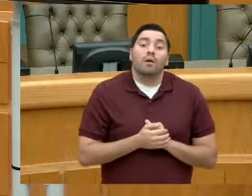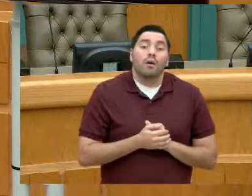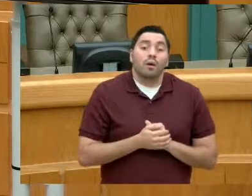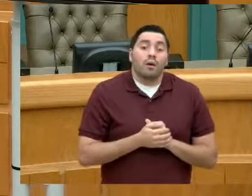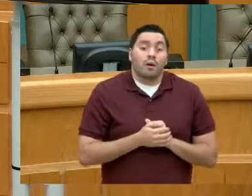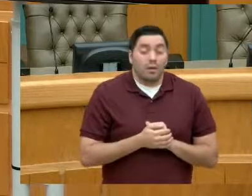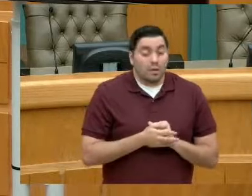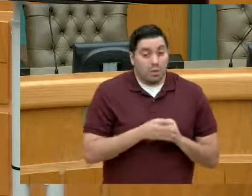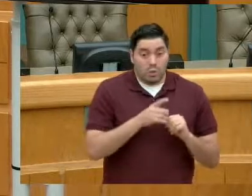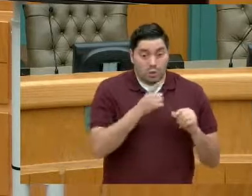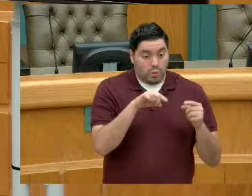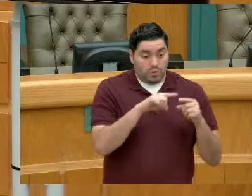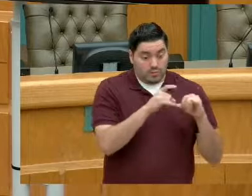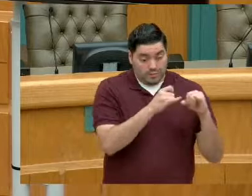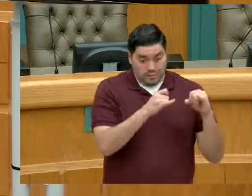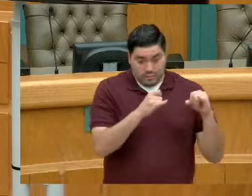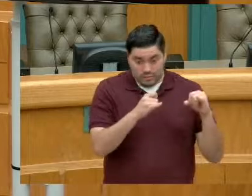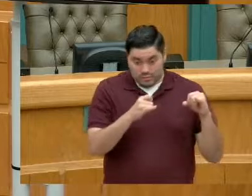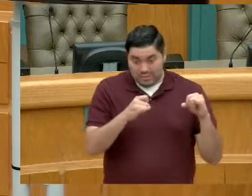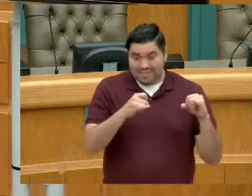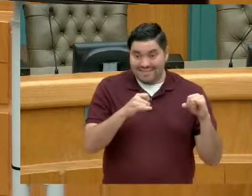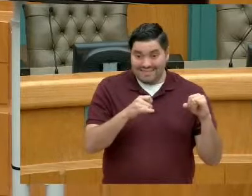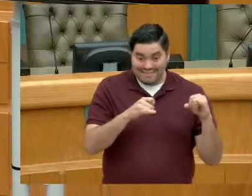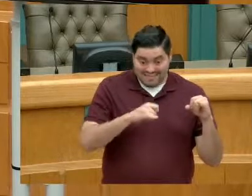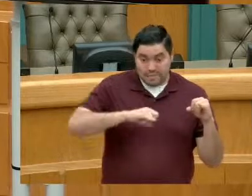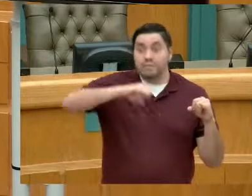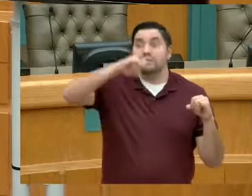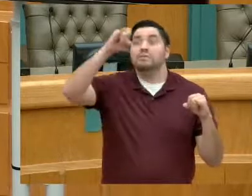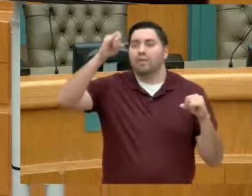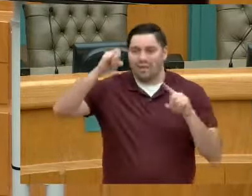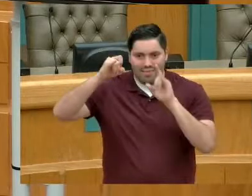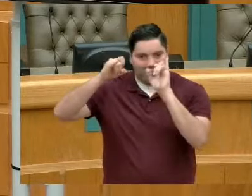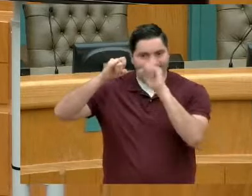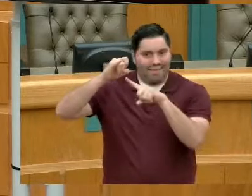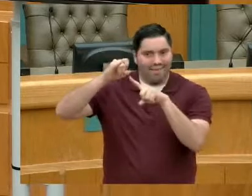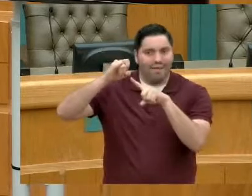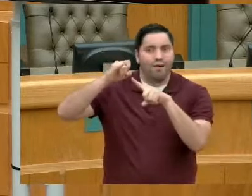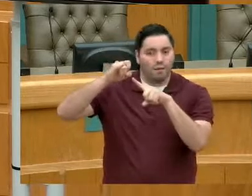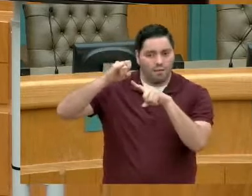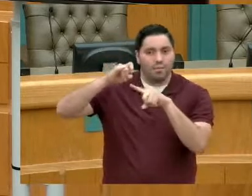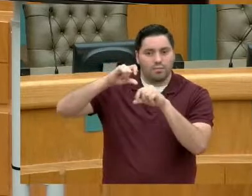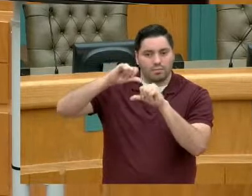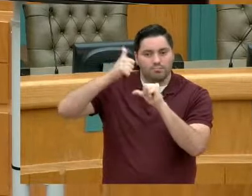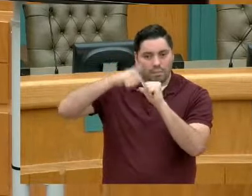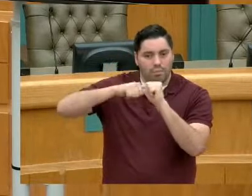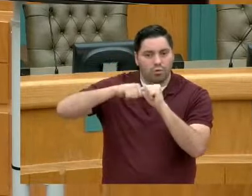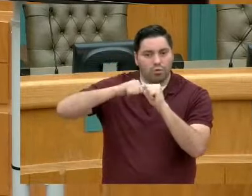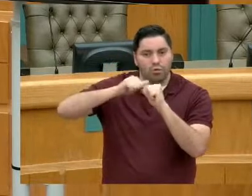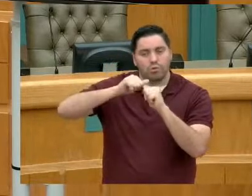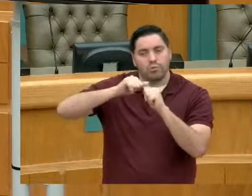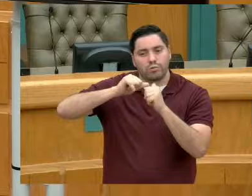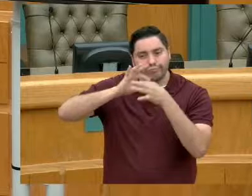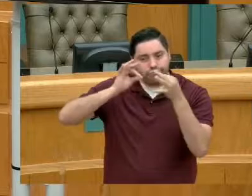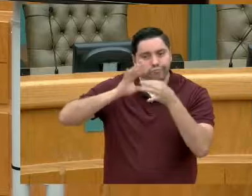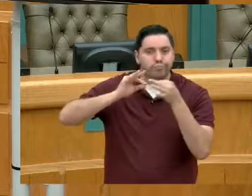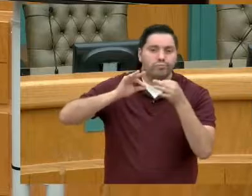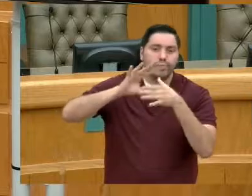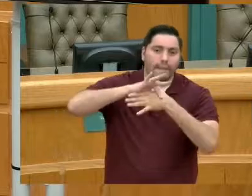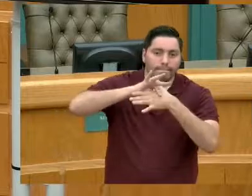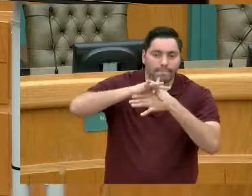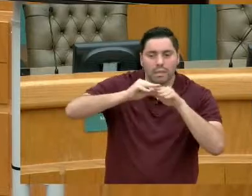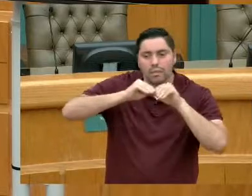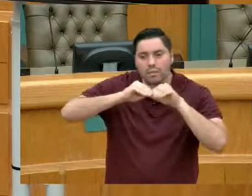had the big spike. This is the number of positive cases, and that was from our outbreak scenario areas, the meat processing plant